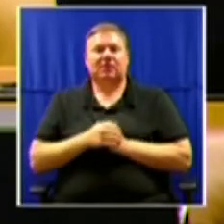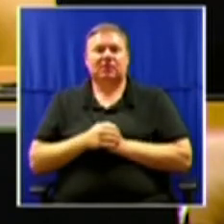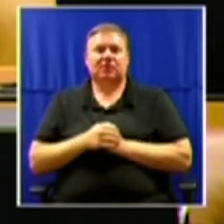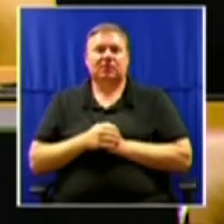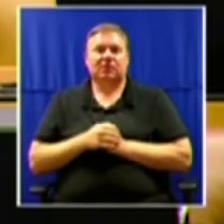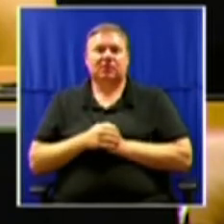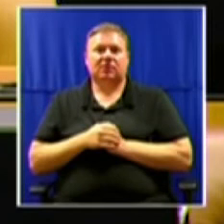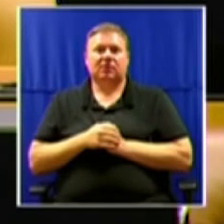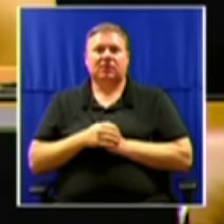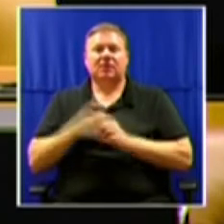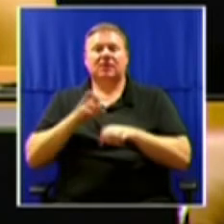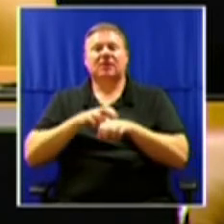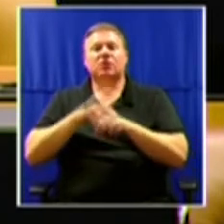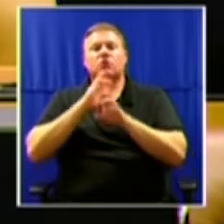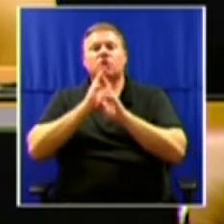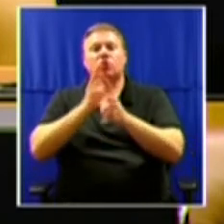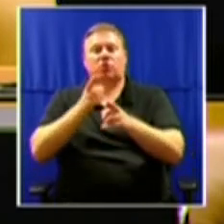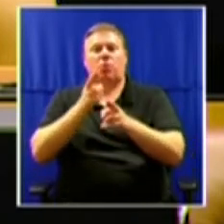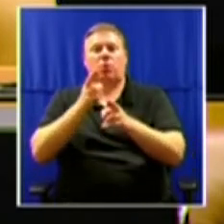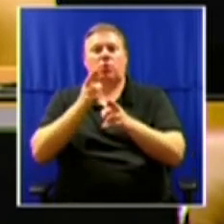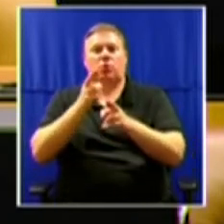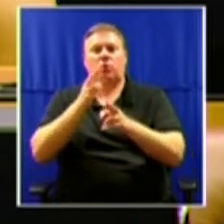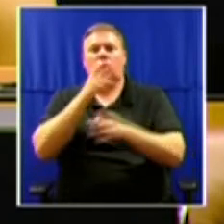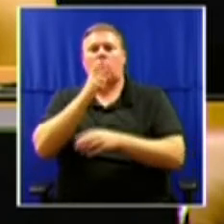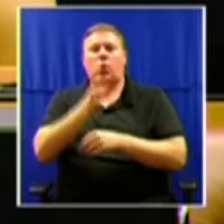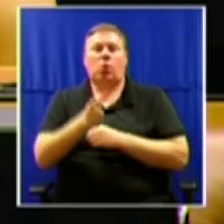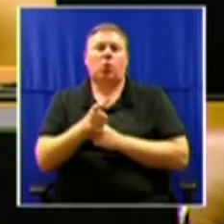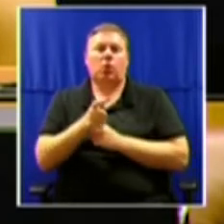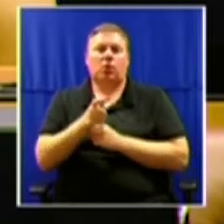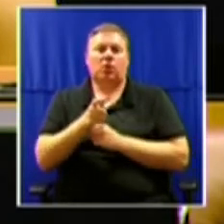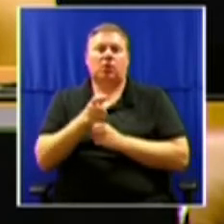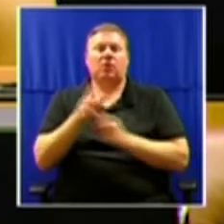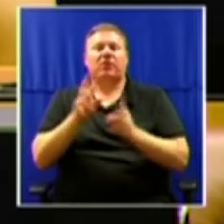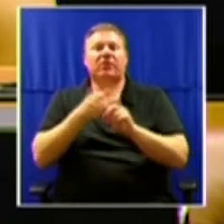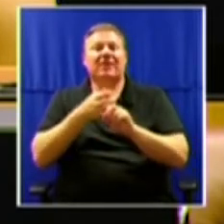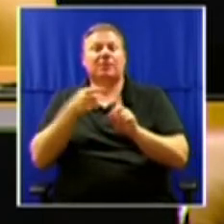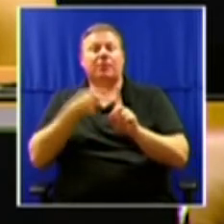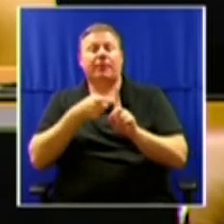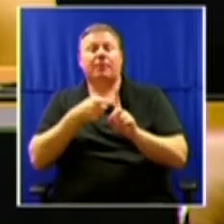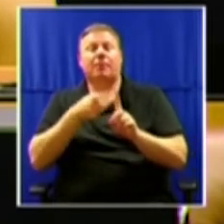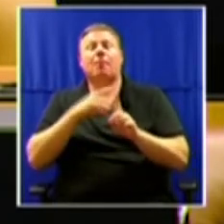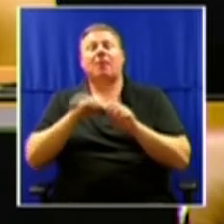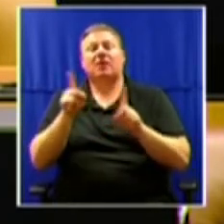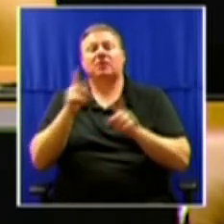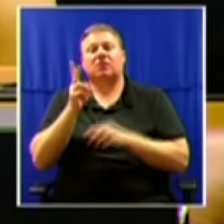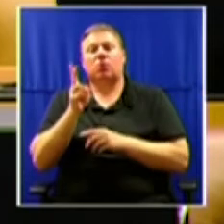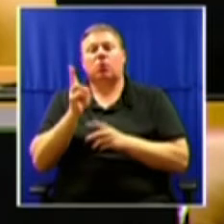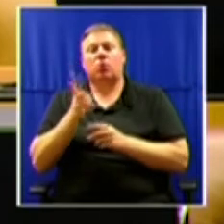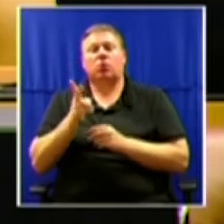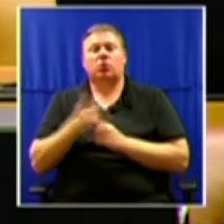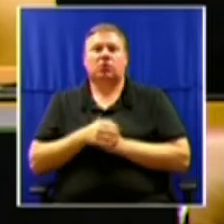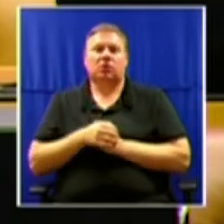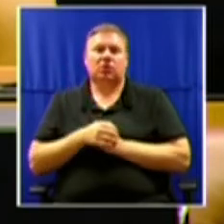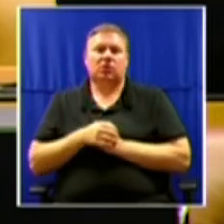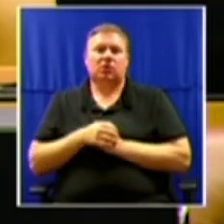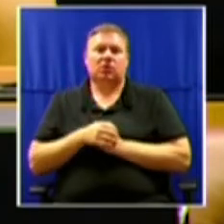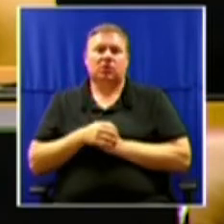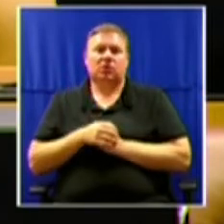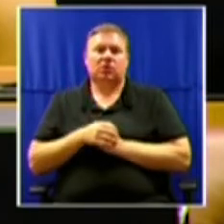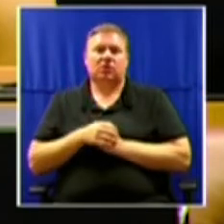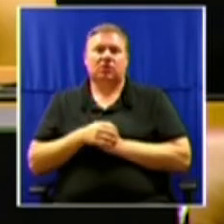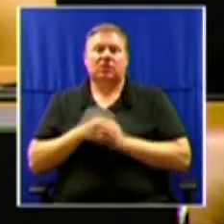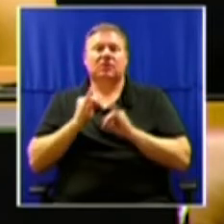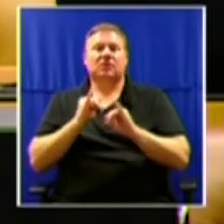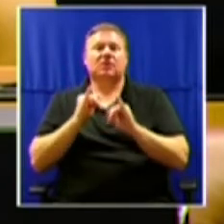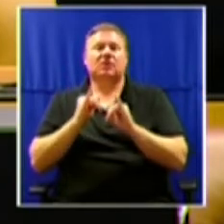need to respond to the calls made by the victims, but also to respond and take